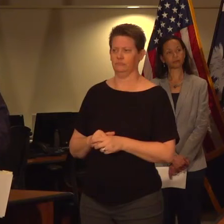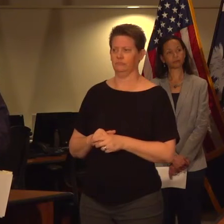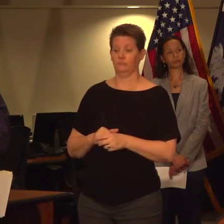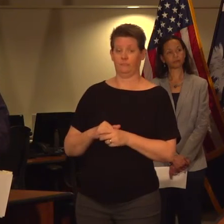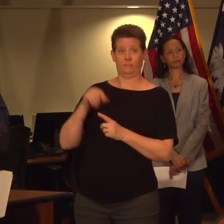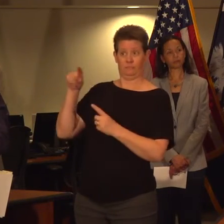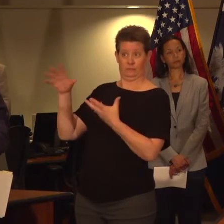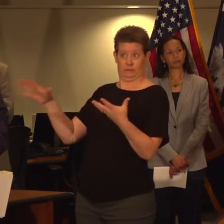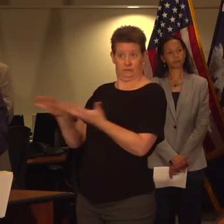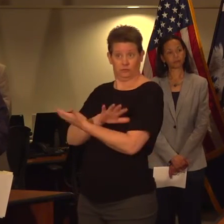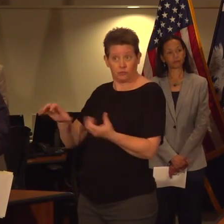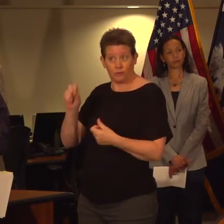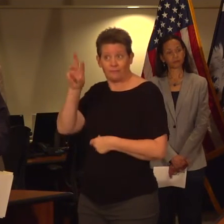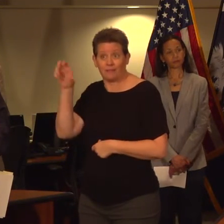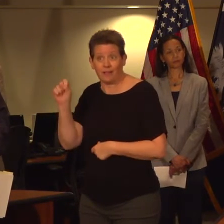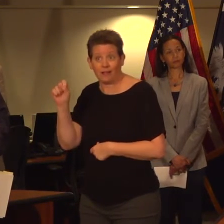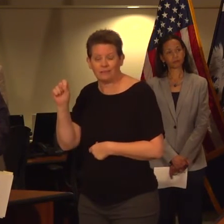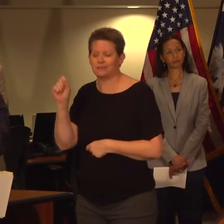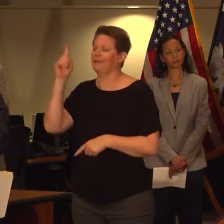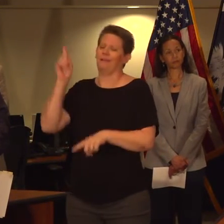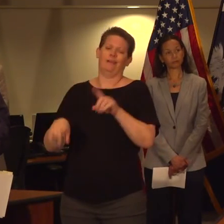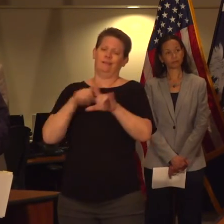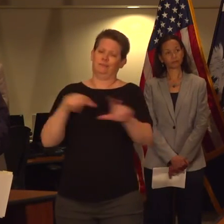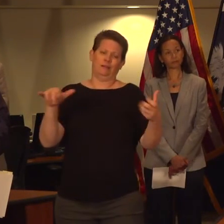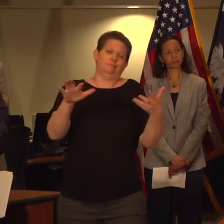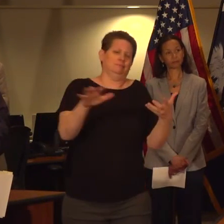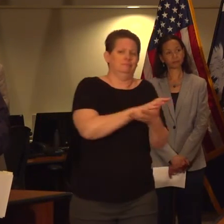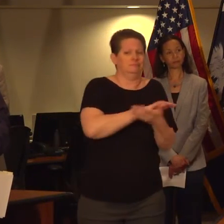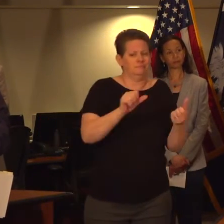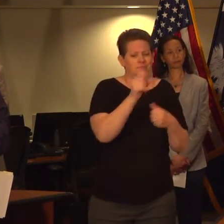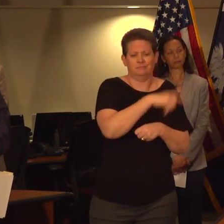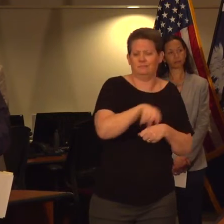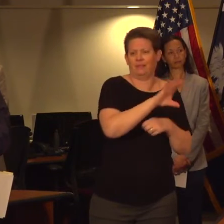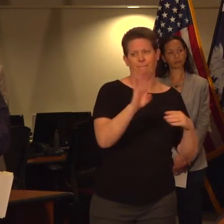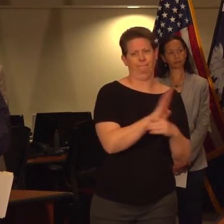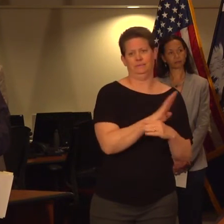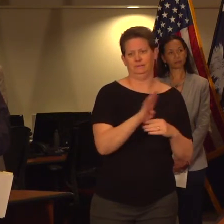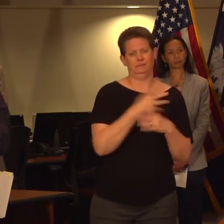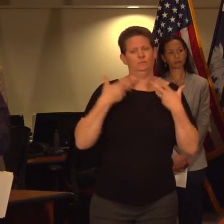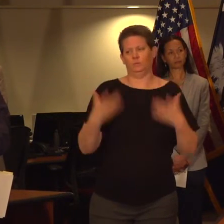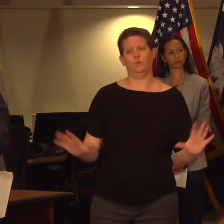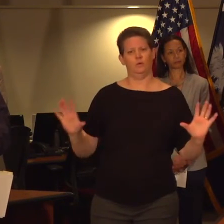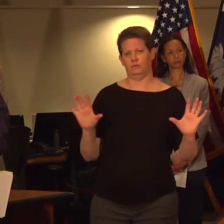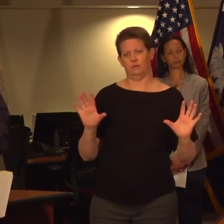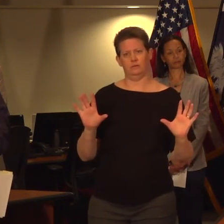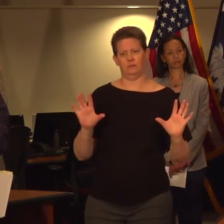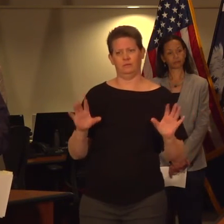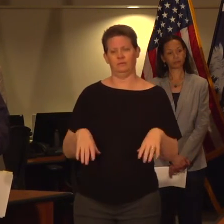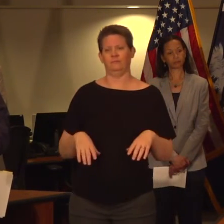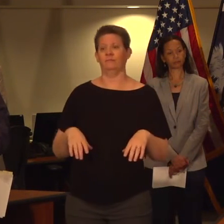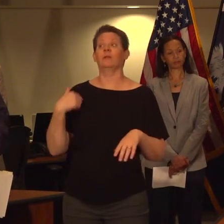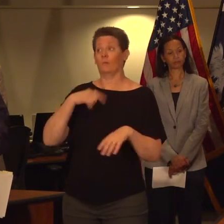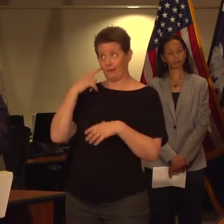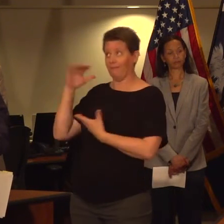this virus, we must be sure not to destroy permanently any of these businesses. We have a lot of aid